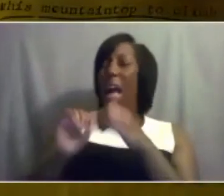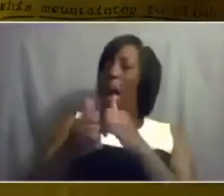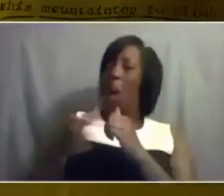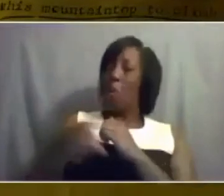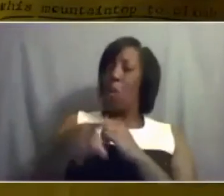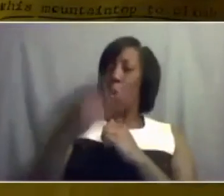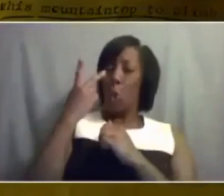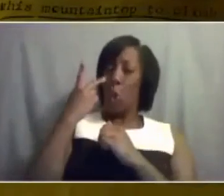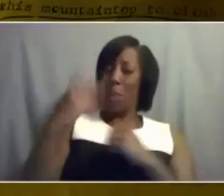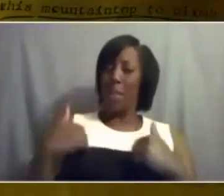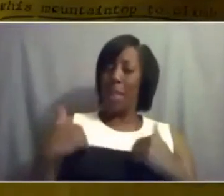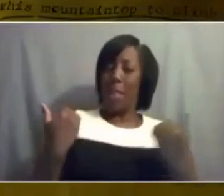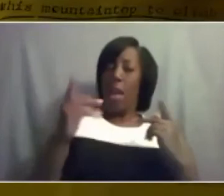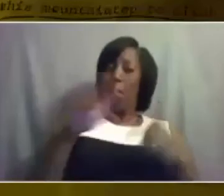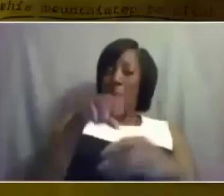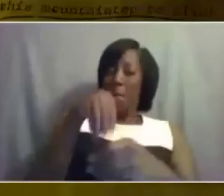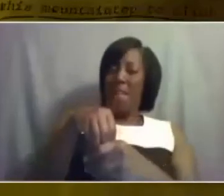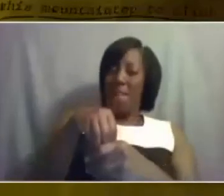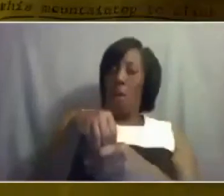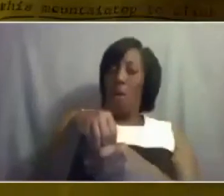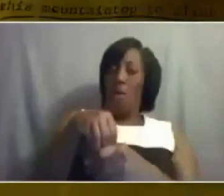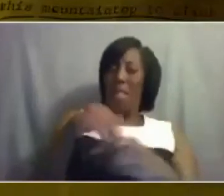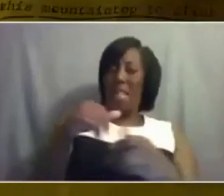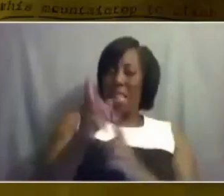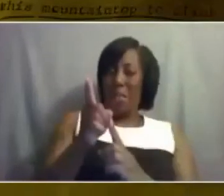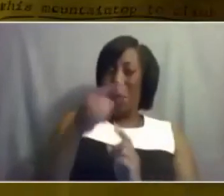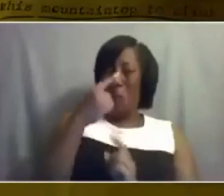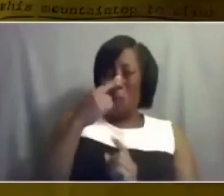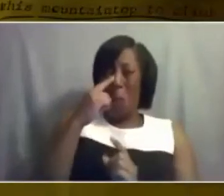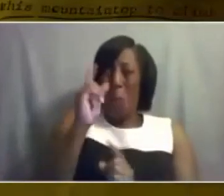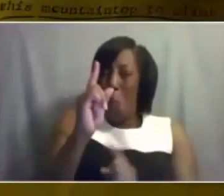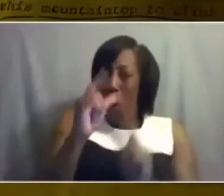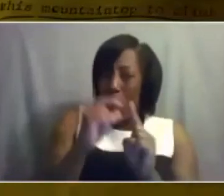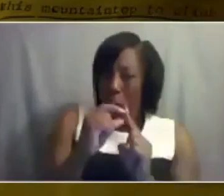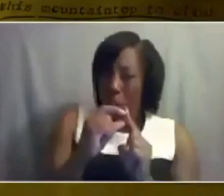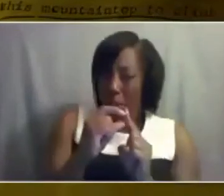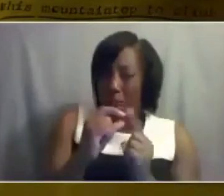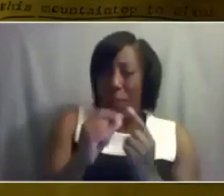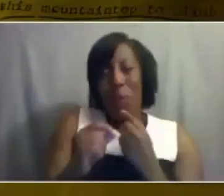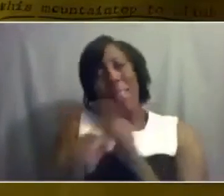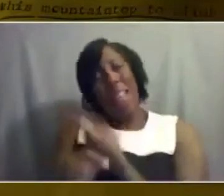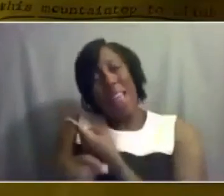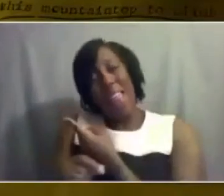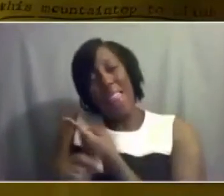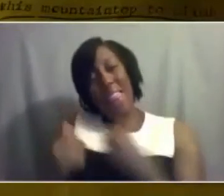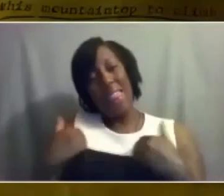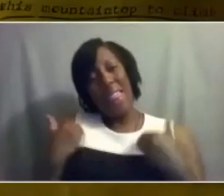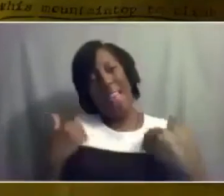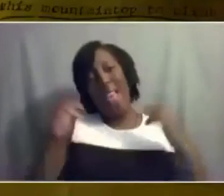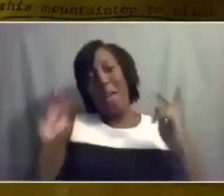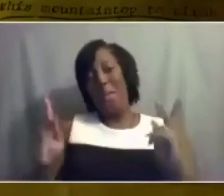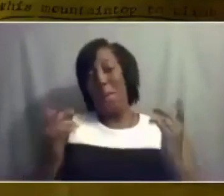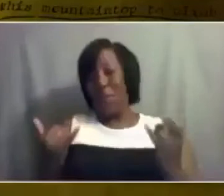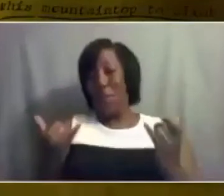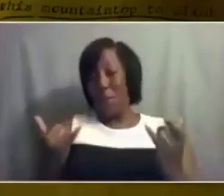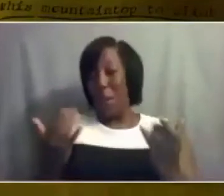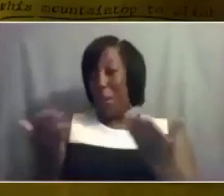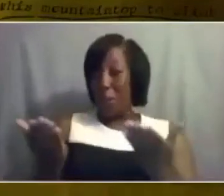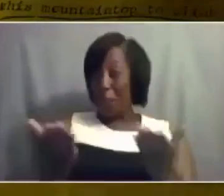young people can do in this moment. And I'm going to ask you to think of one word that you want to tell that young person before we segue to the